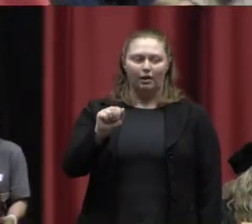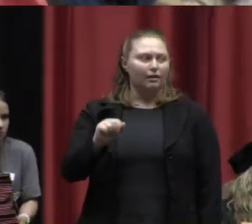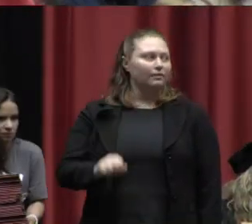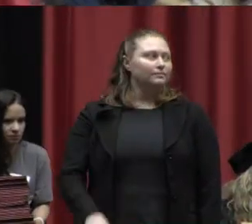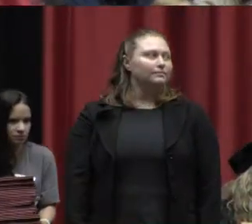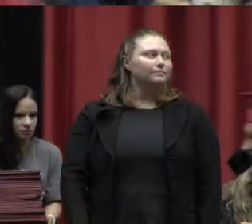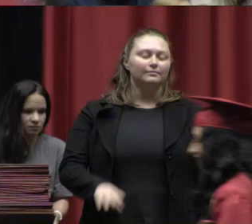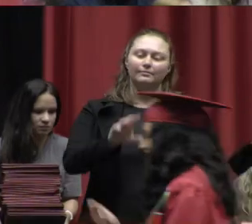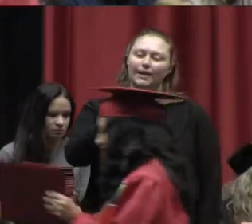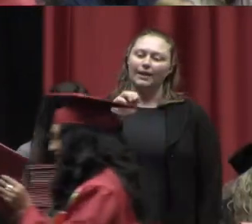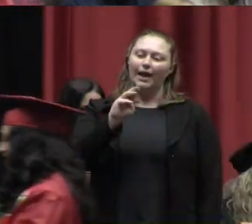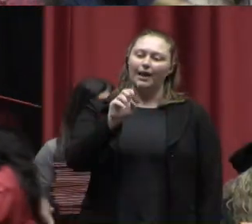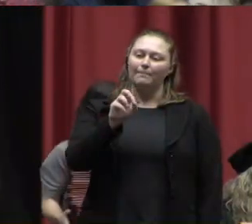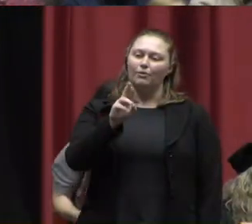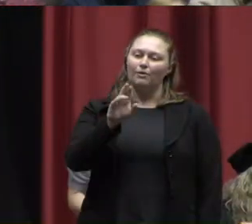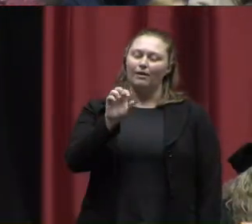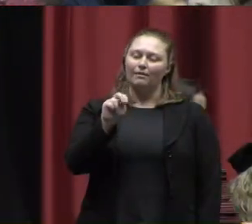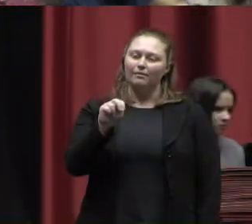Cameron Chavez.